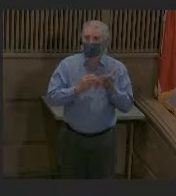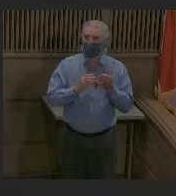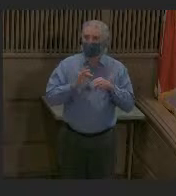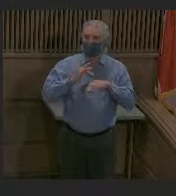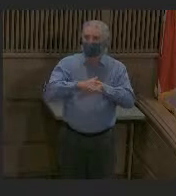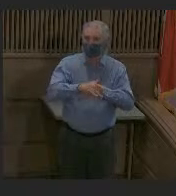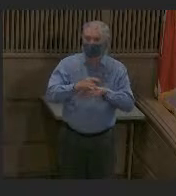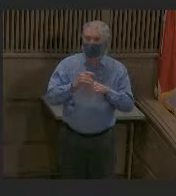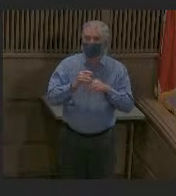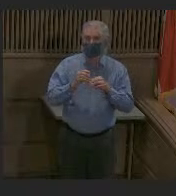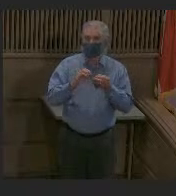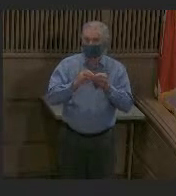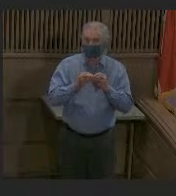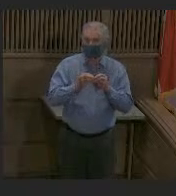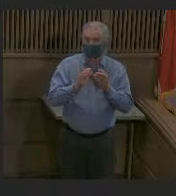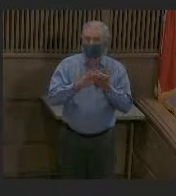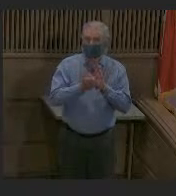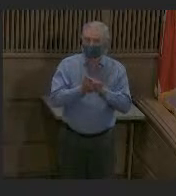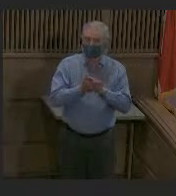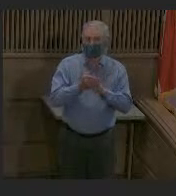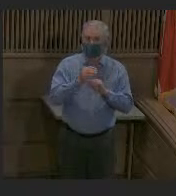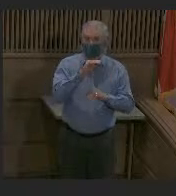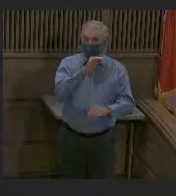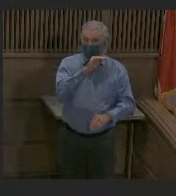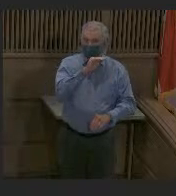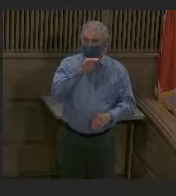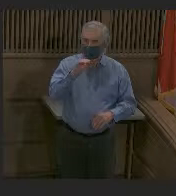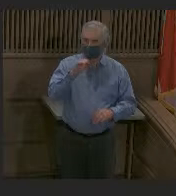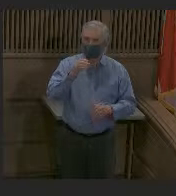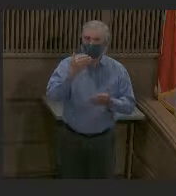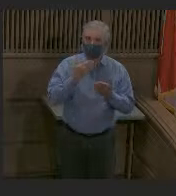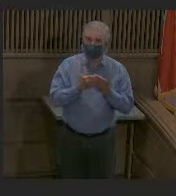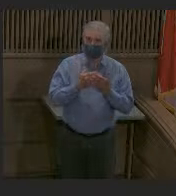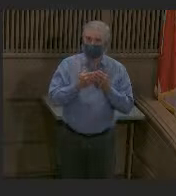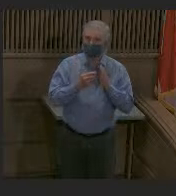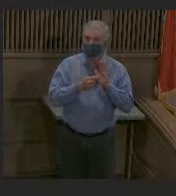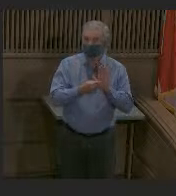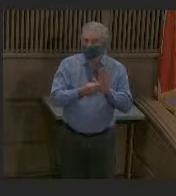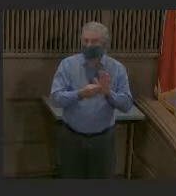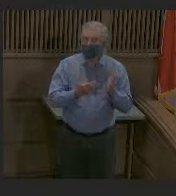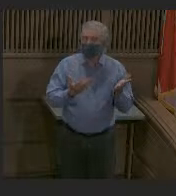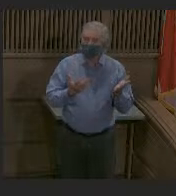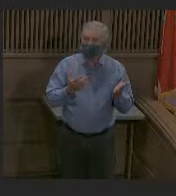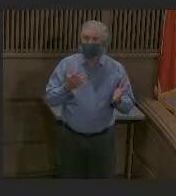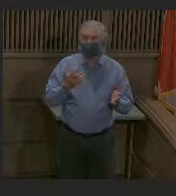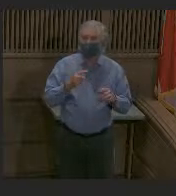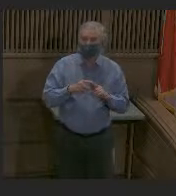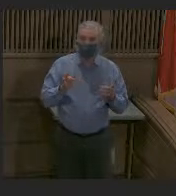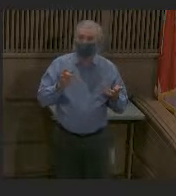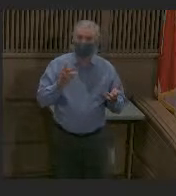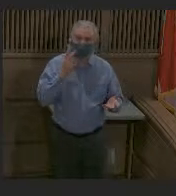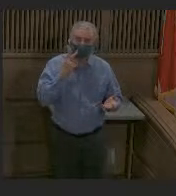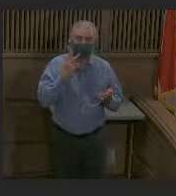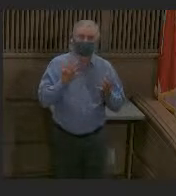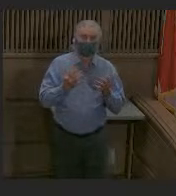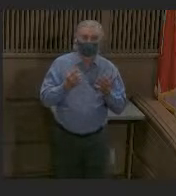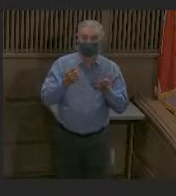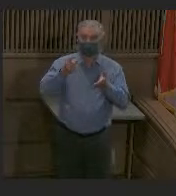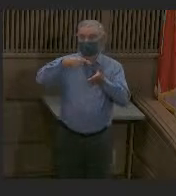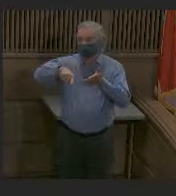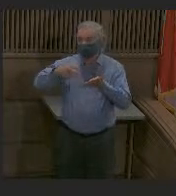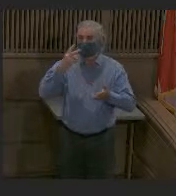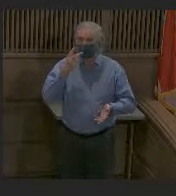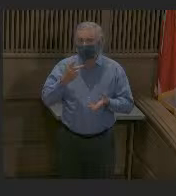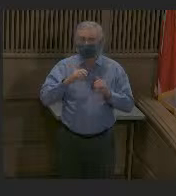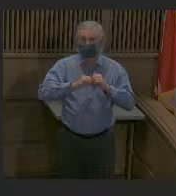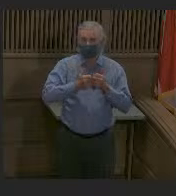of that. And so that is a good sign. I'm not sure if that is going to bear out over the next few days and weeks, but that is